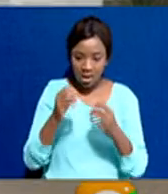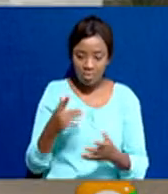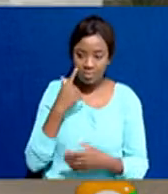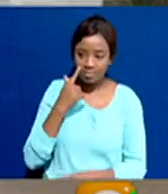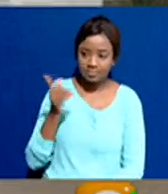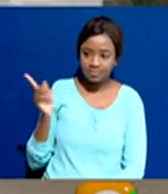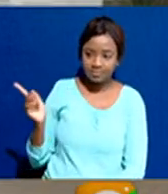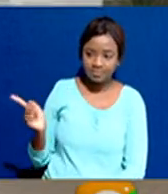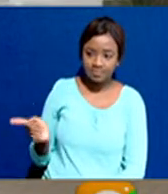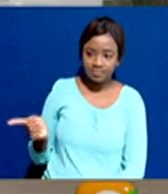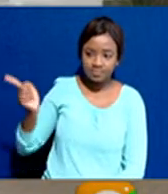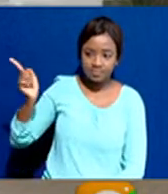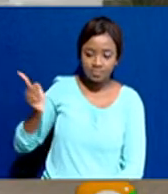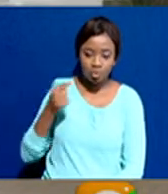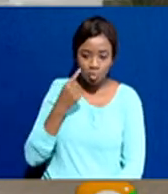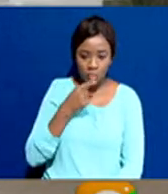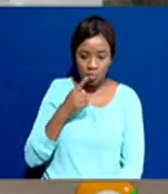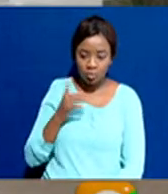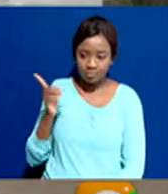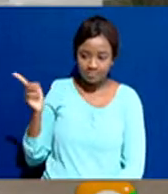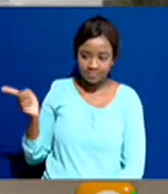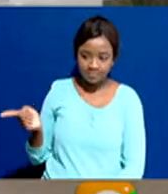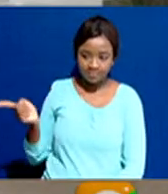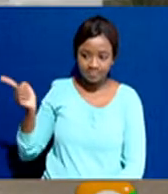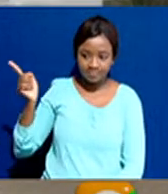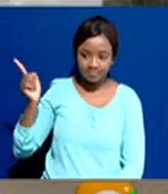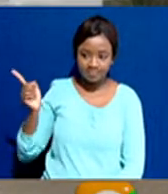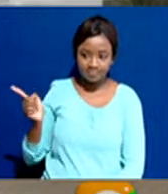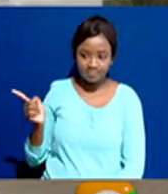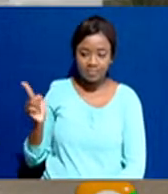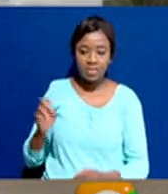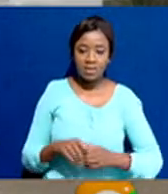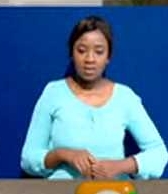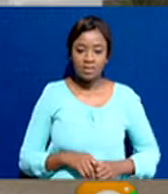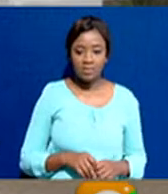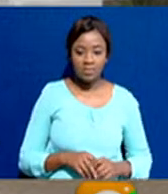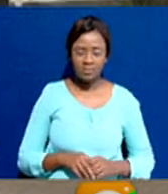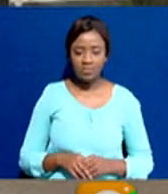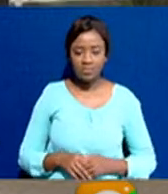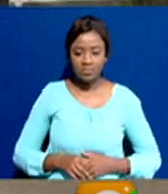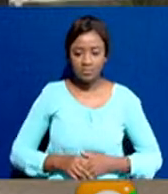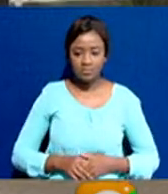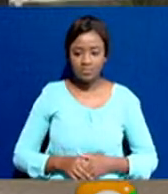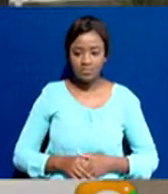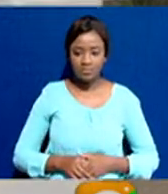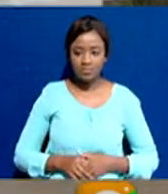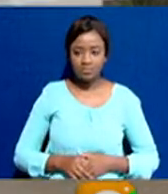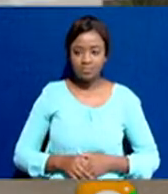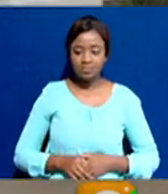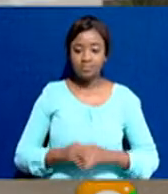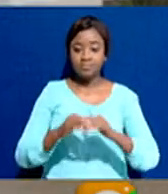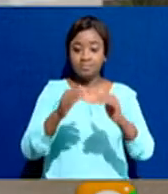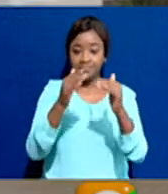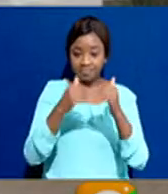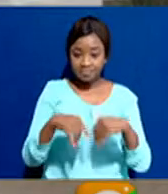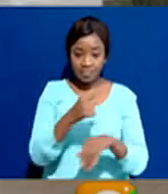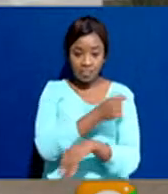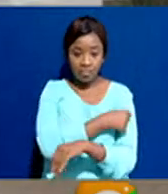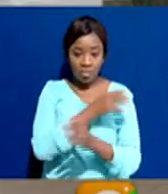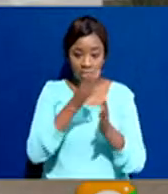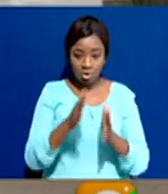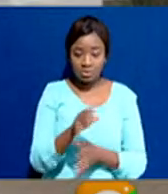Susan Wanjiru Kamau, were also named to replace the dissolved board of the hospital. Dr. Emma Mutio, who was the